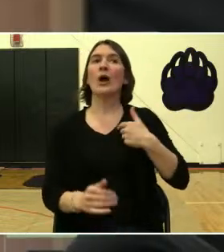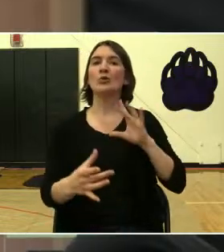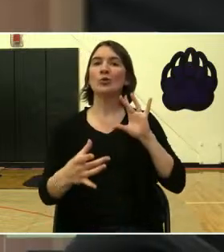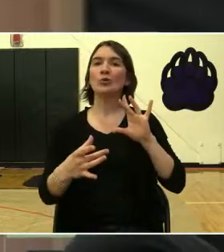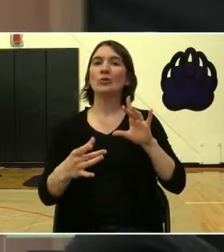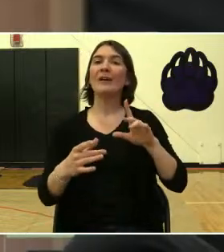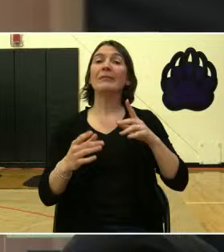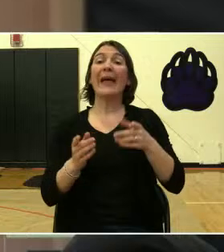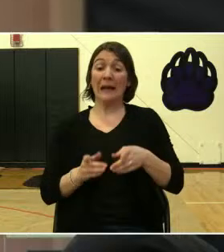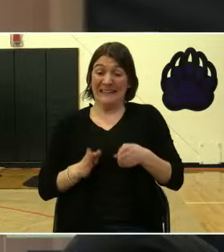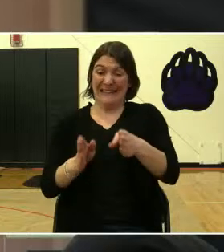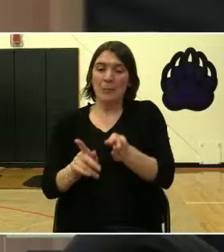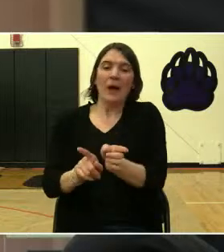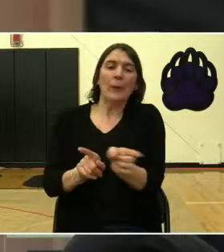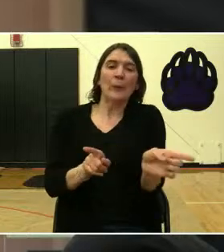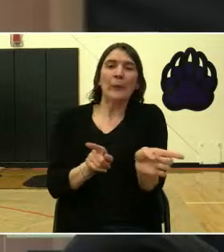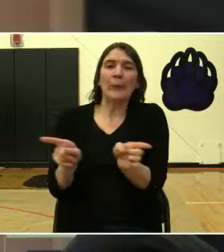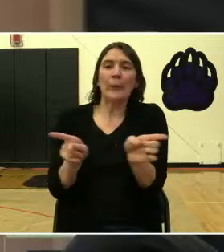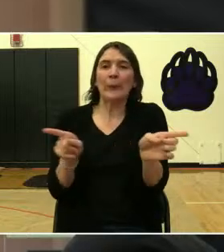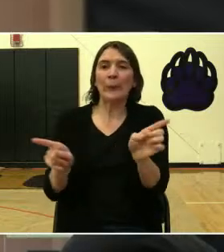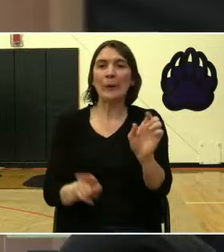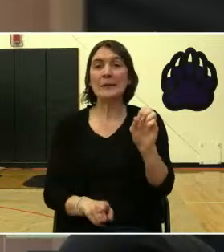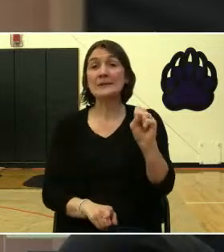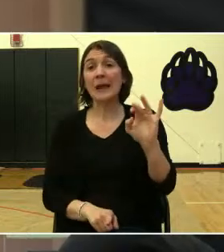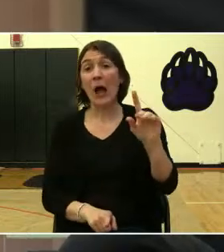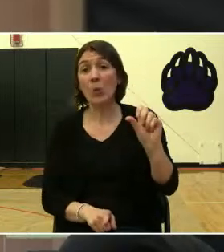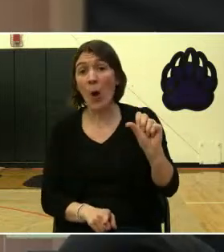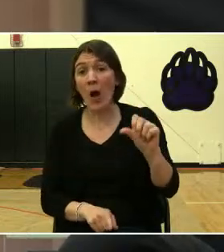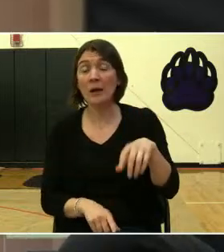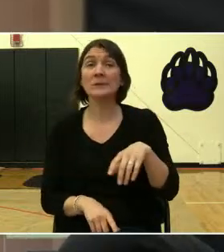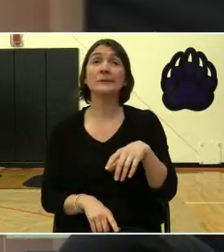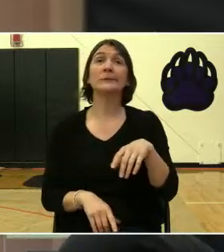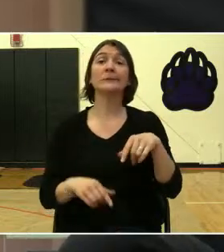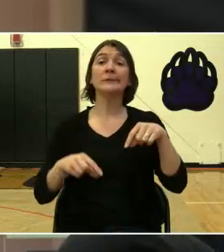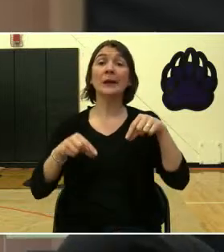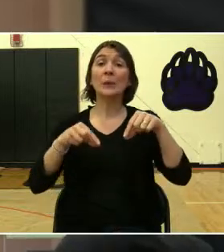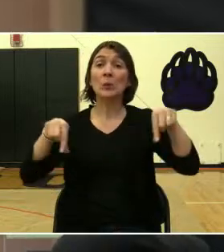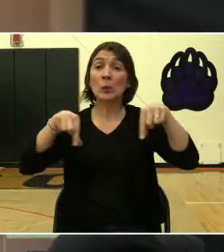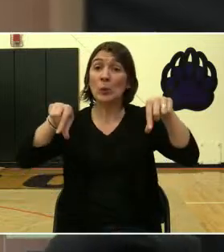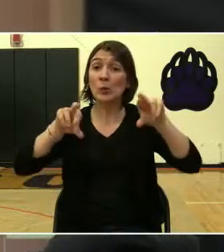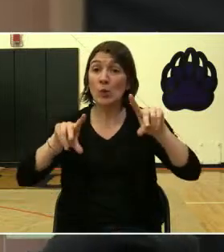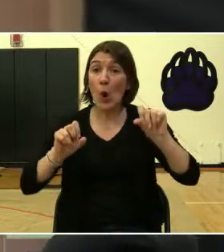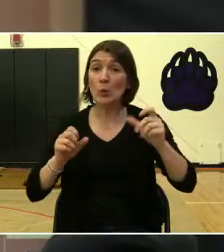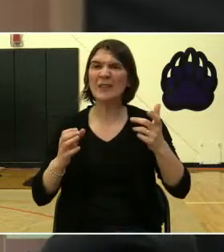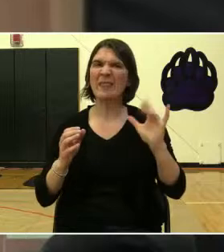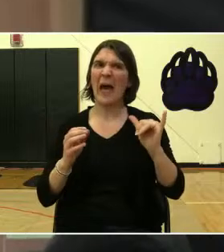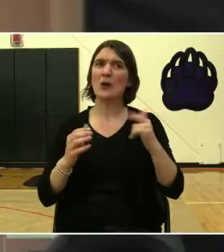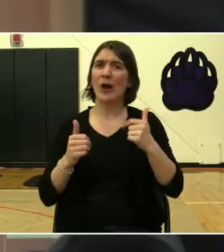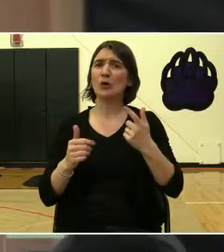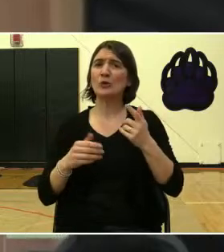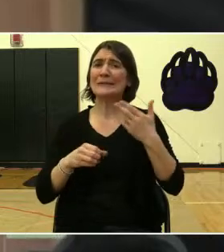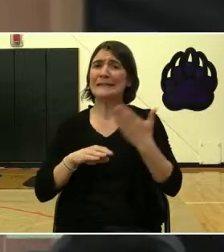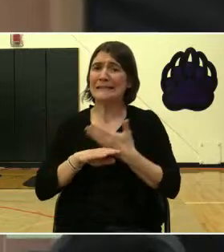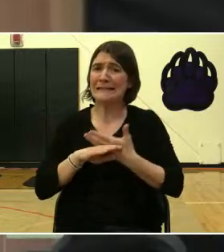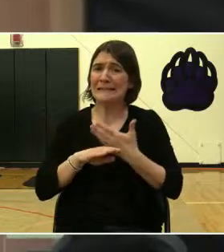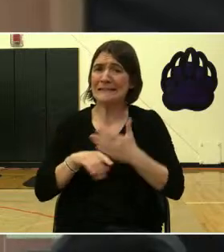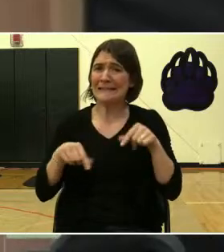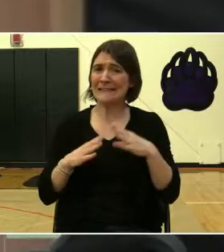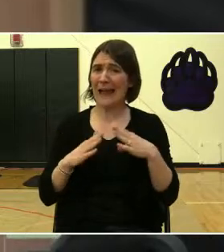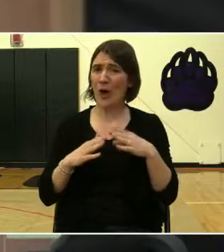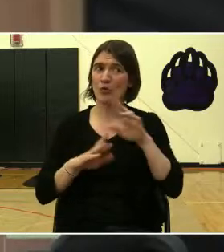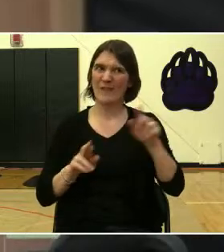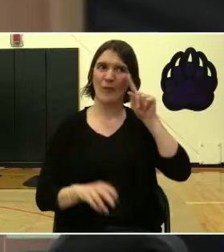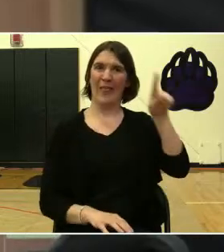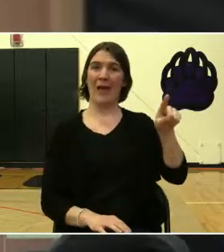streets um connecting sidewalks um you know various projects throughout Town um there's